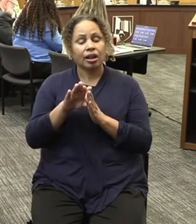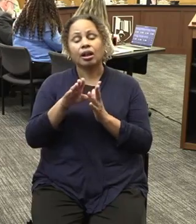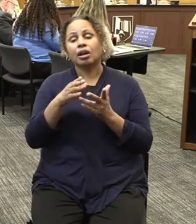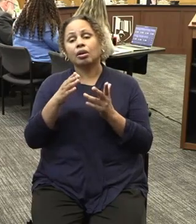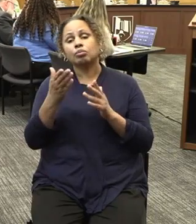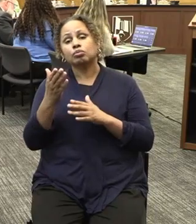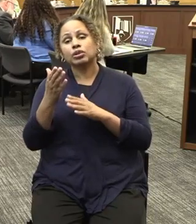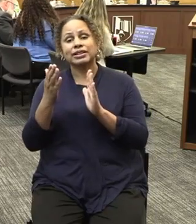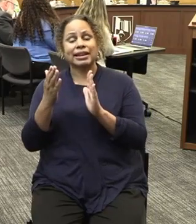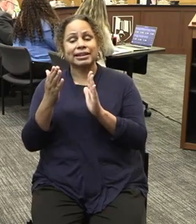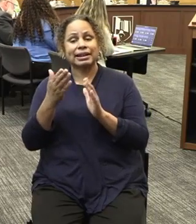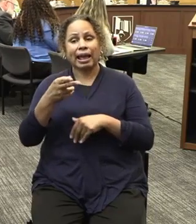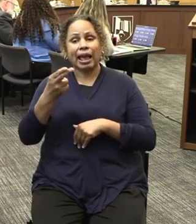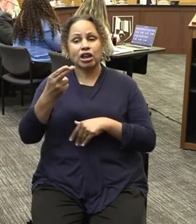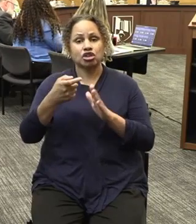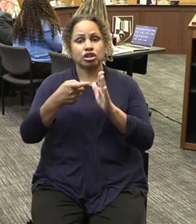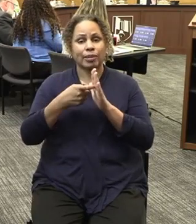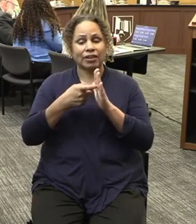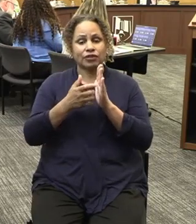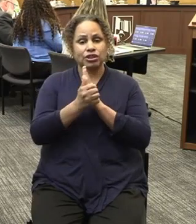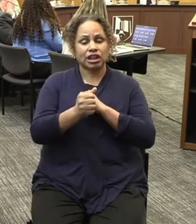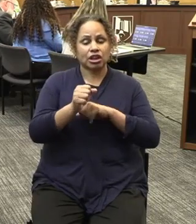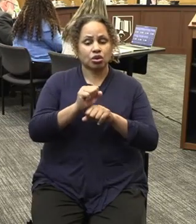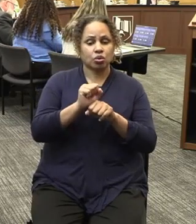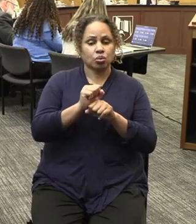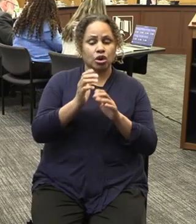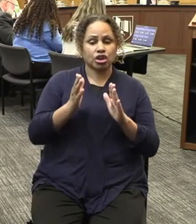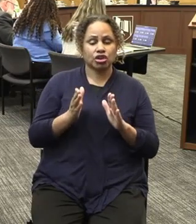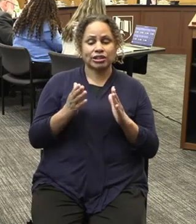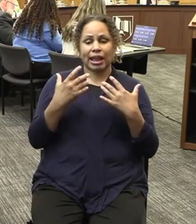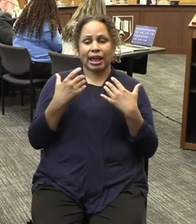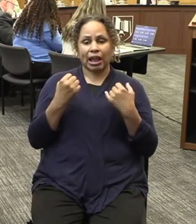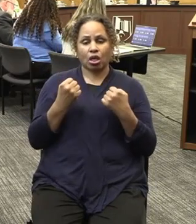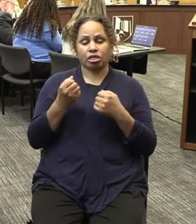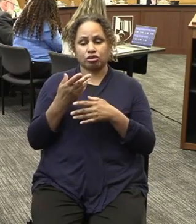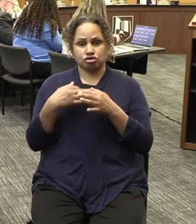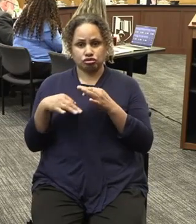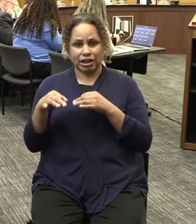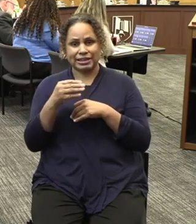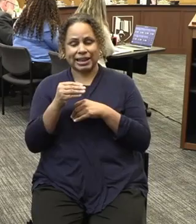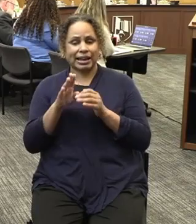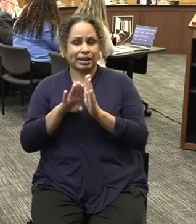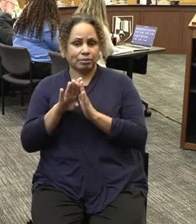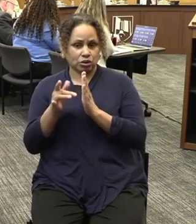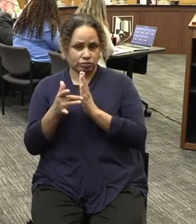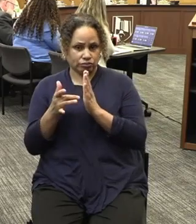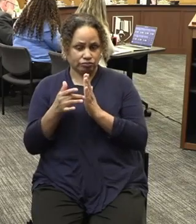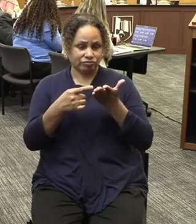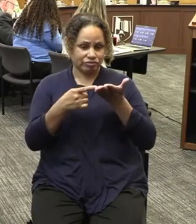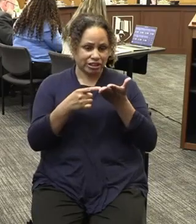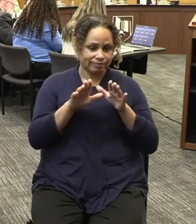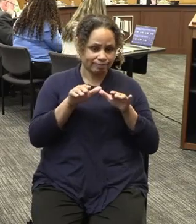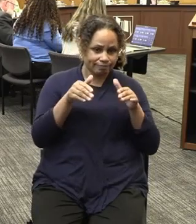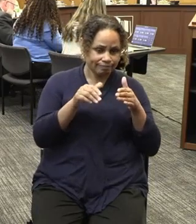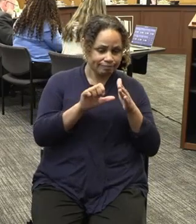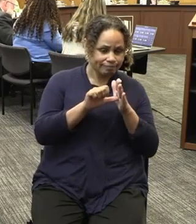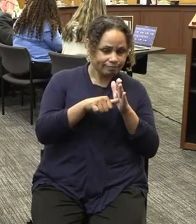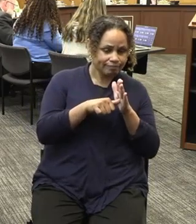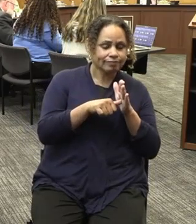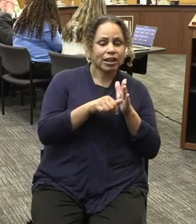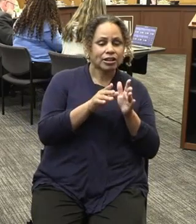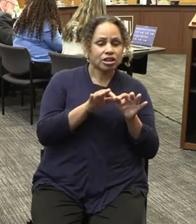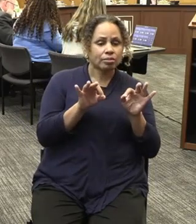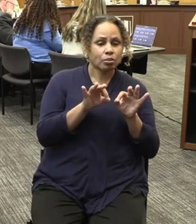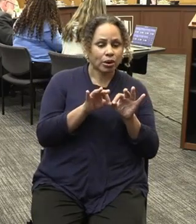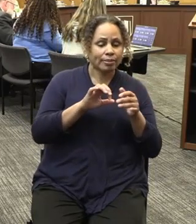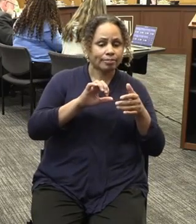skilled trades, and emerging technologies. Discussions emphasized the importance of partnerships between community